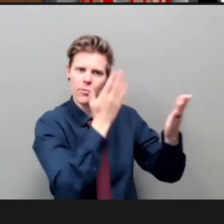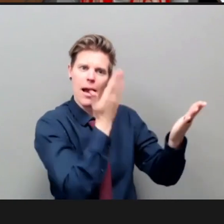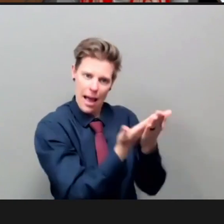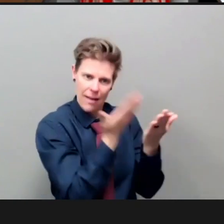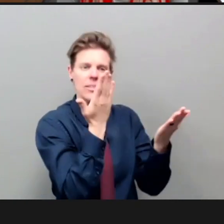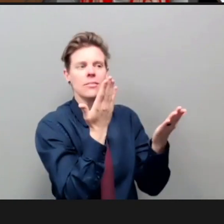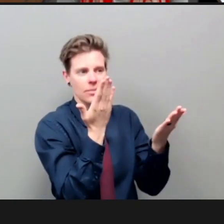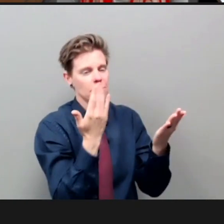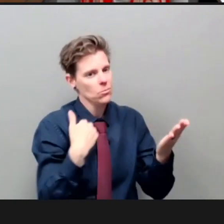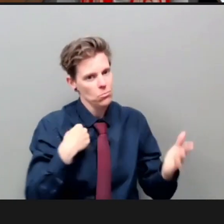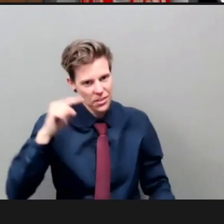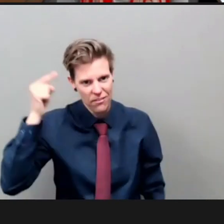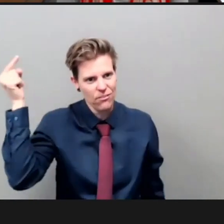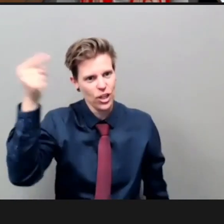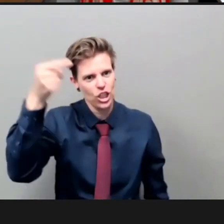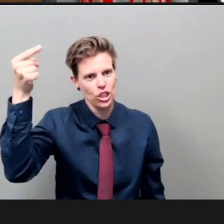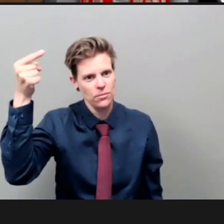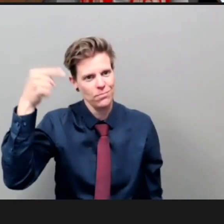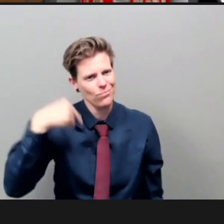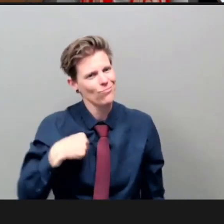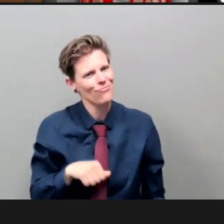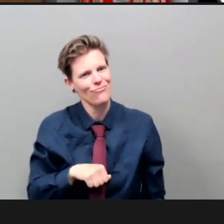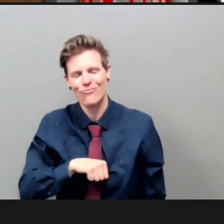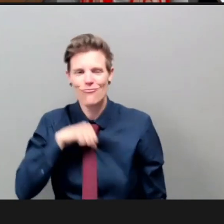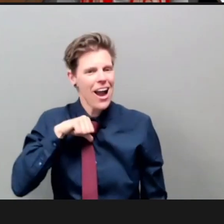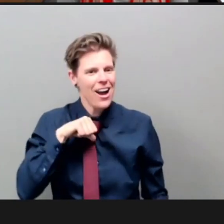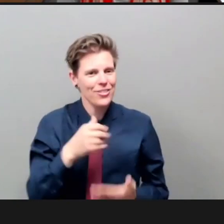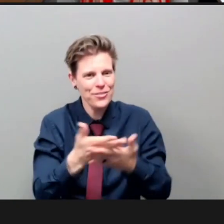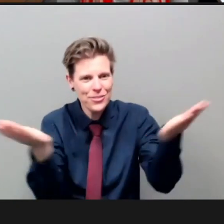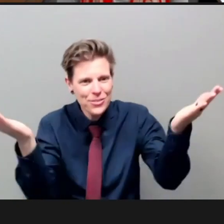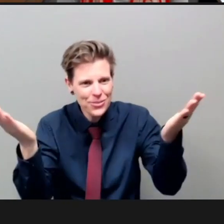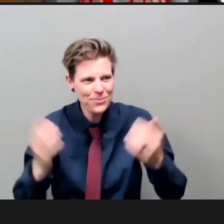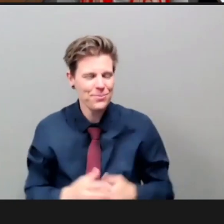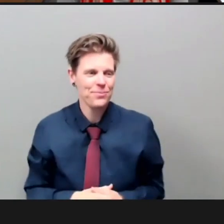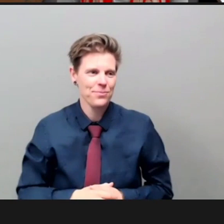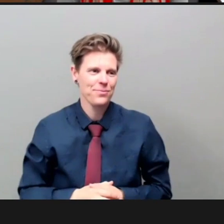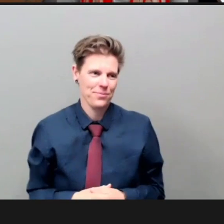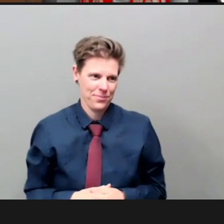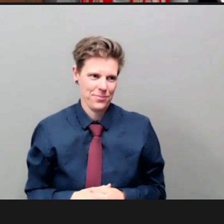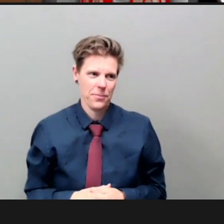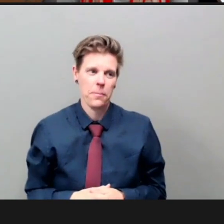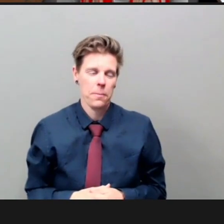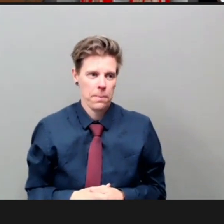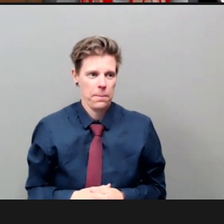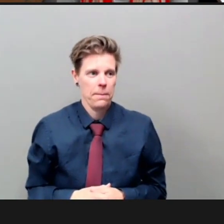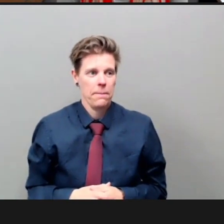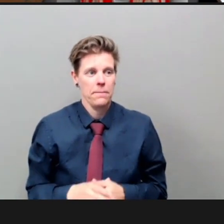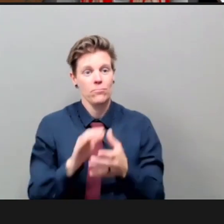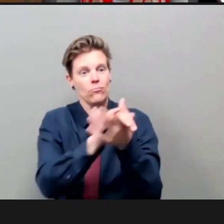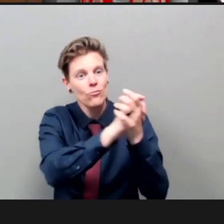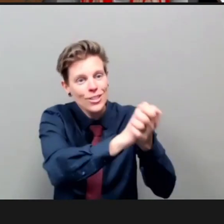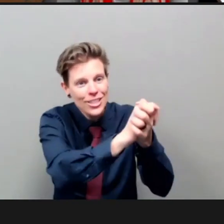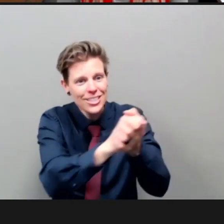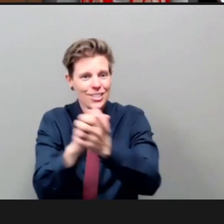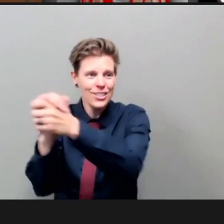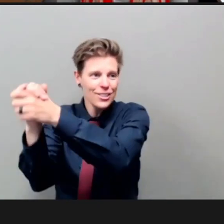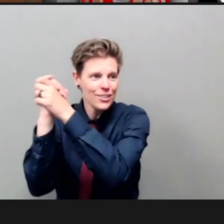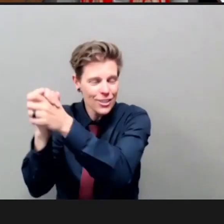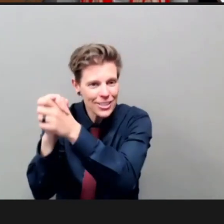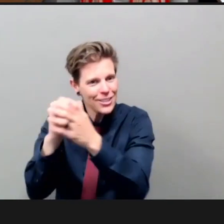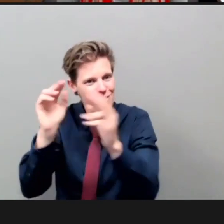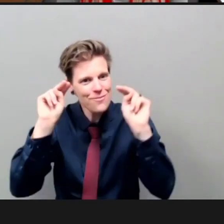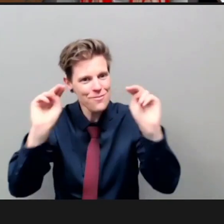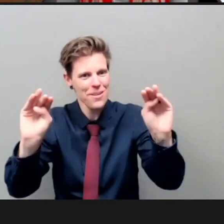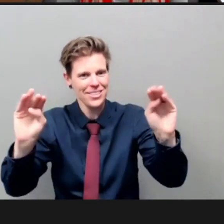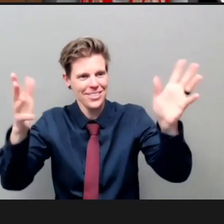I am incredibly proud to be in that position today. So congratulations, New Mexico. And thank